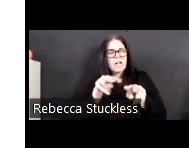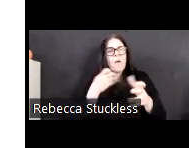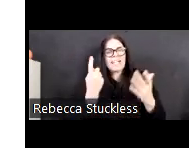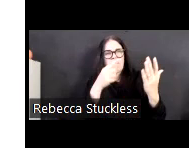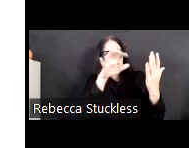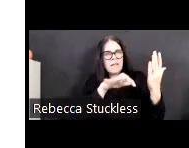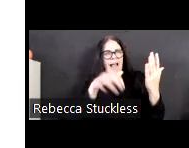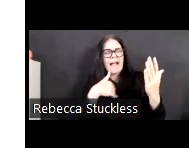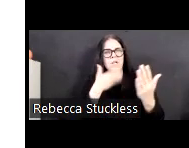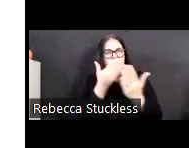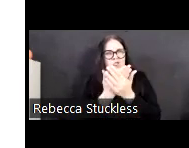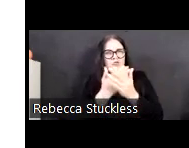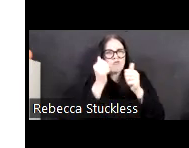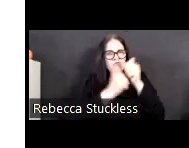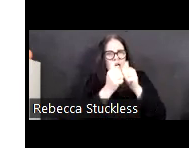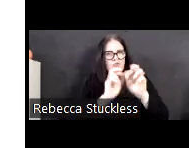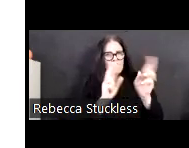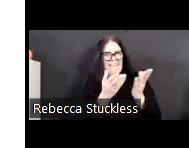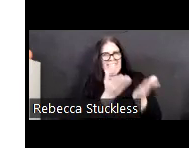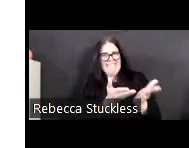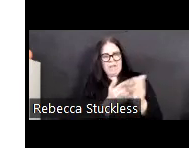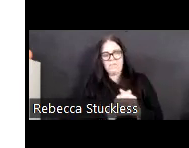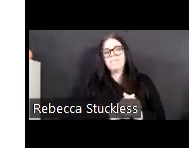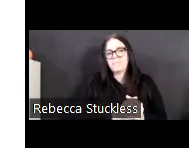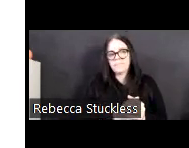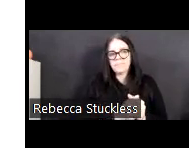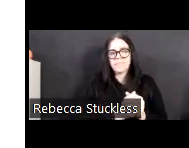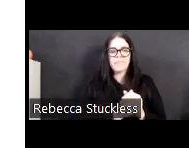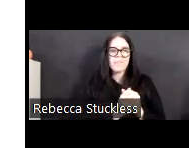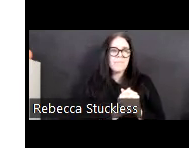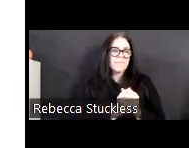of structure to it already added. Next slide.